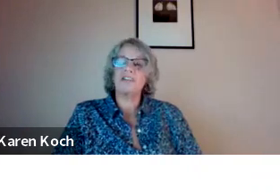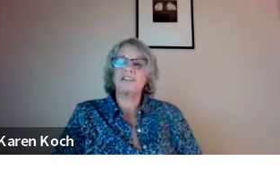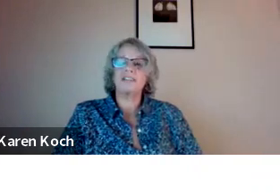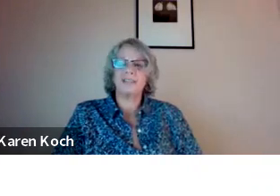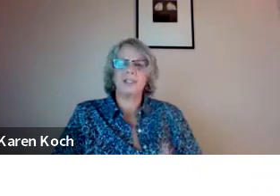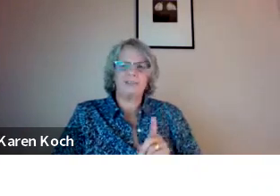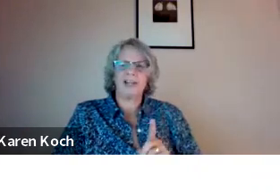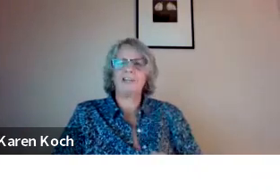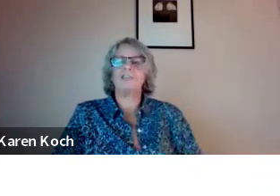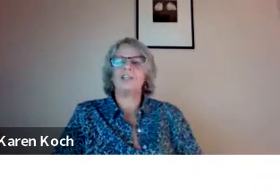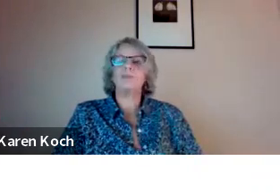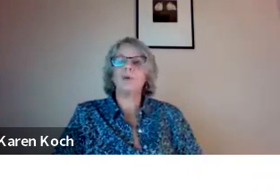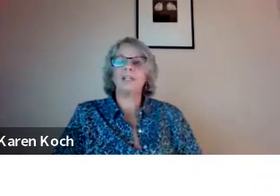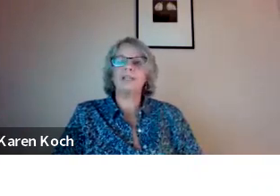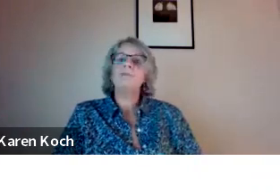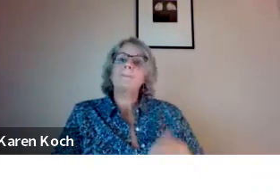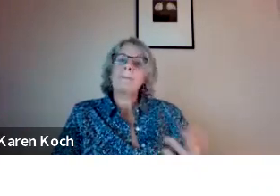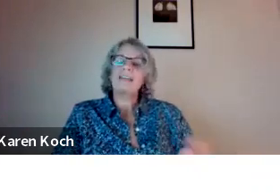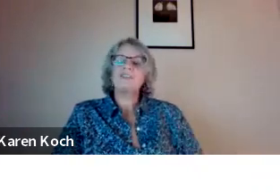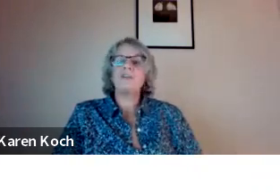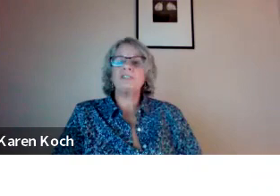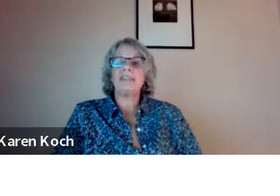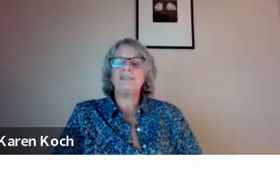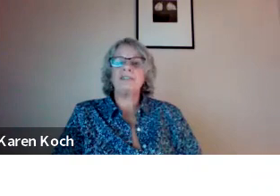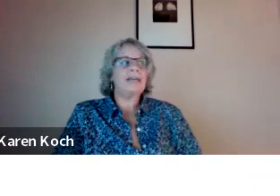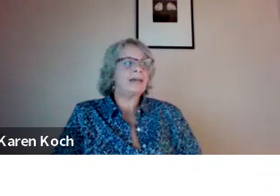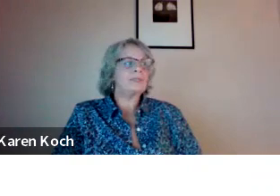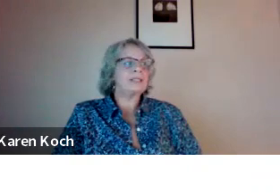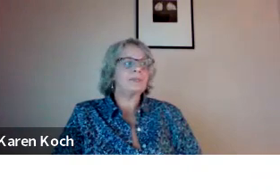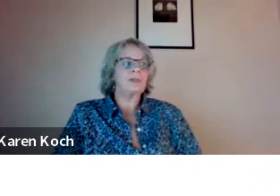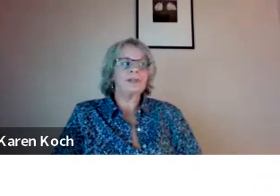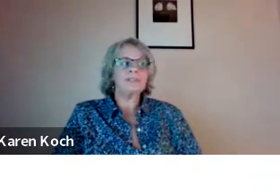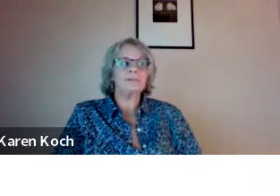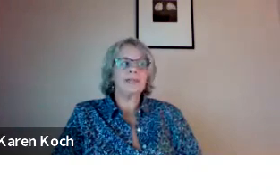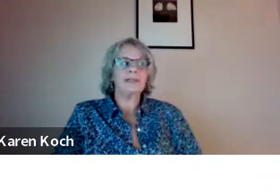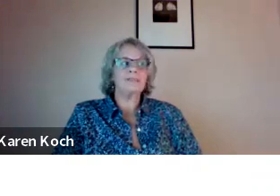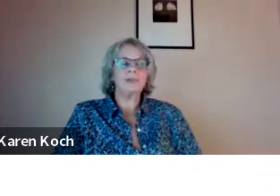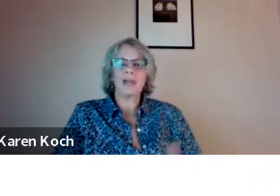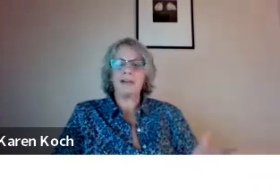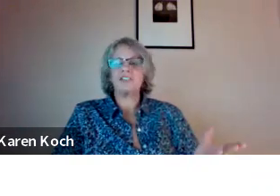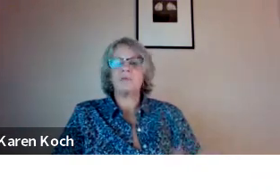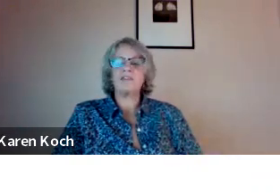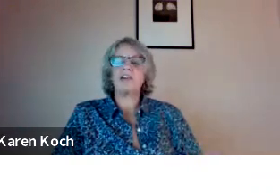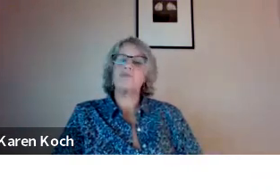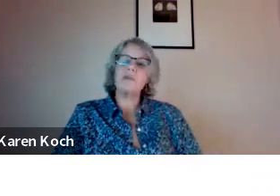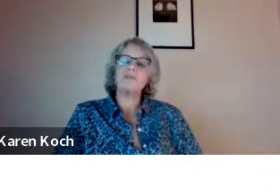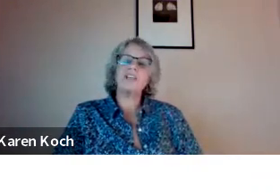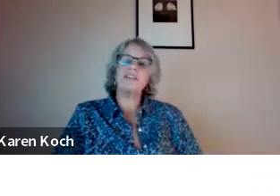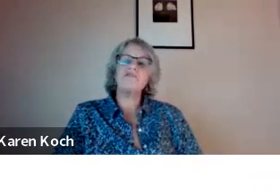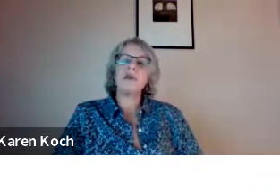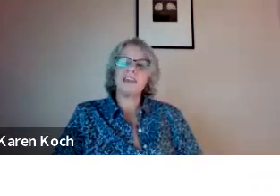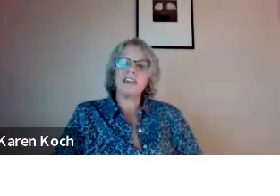okay, guardian says he could be financially exploited. And I talked to David and I was like, well, you know something, Dave, you could have something like